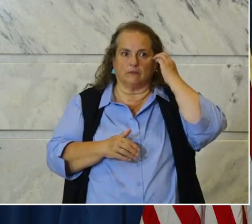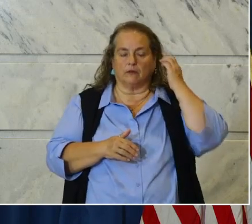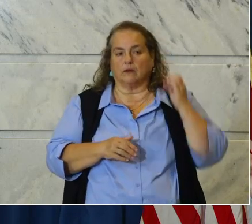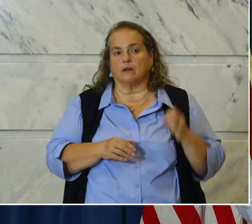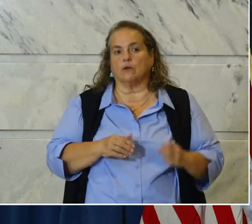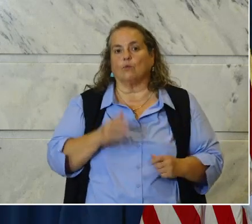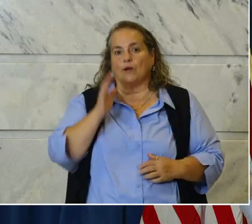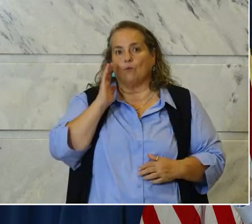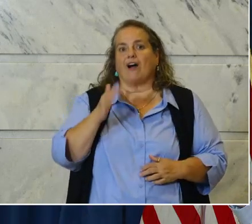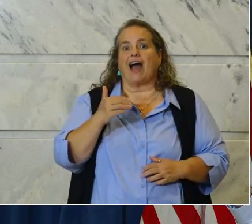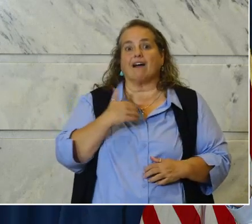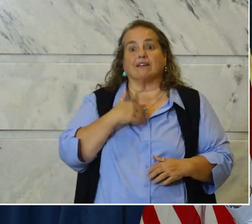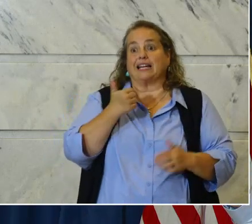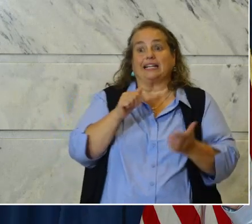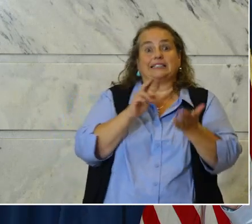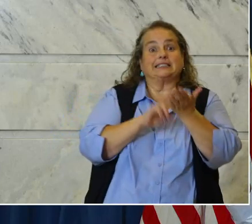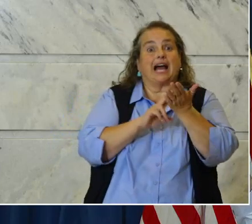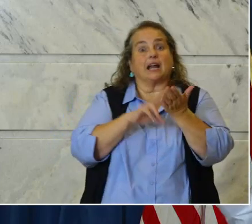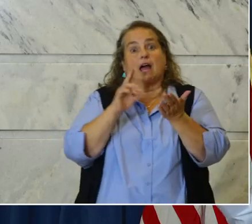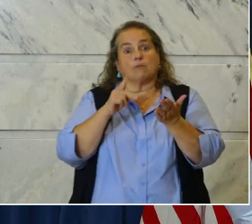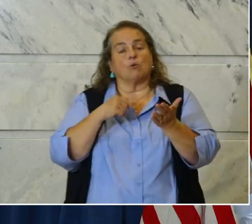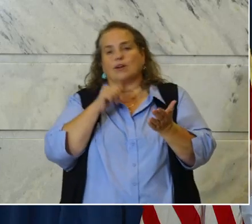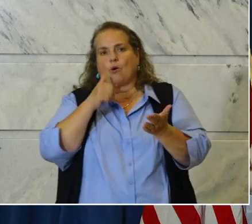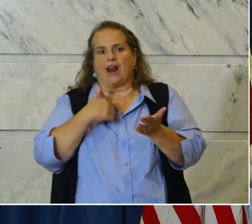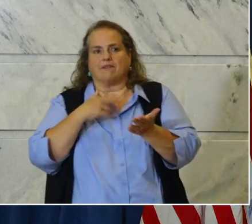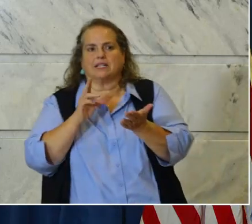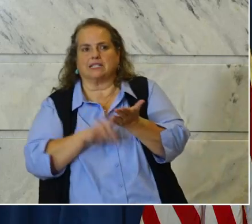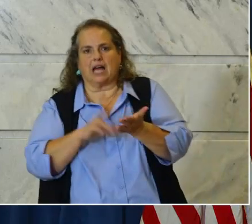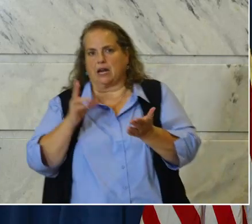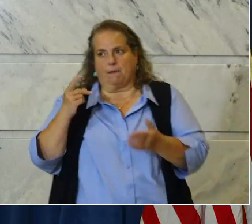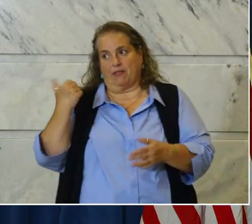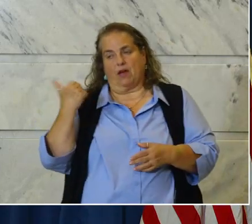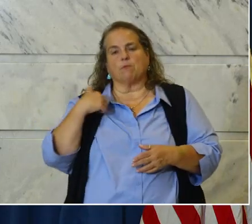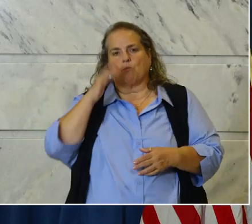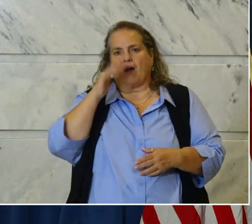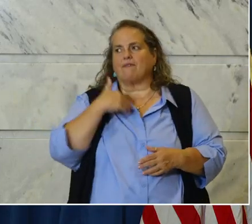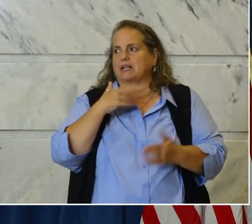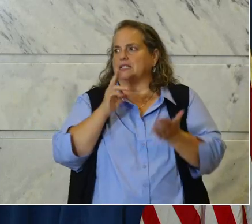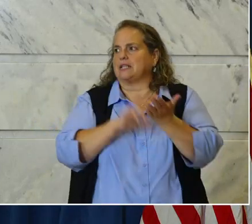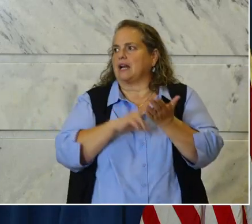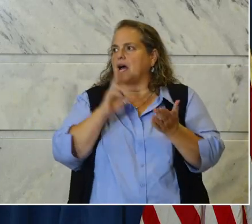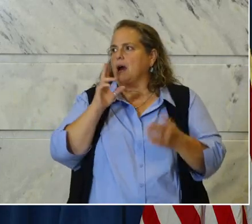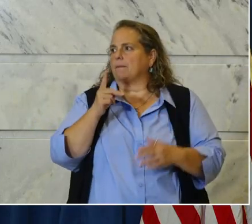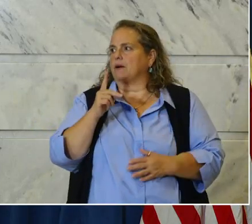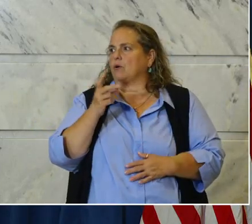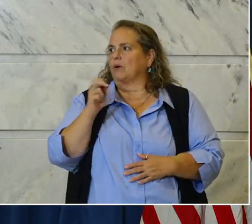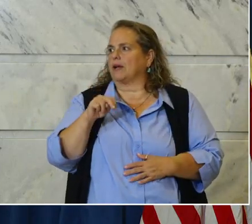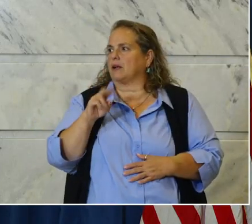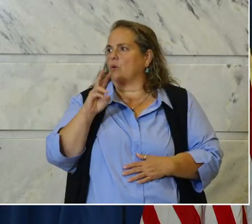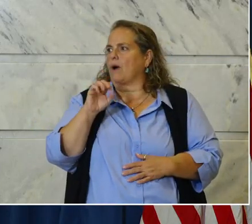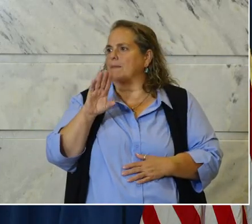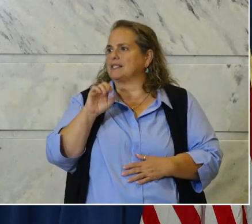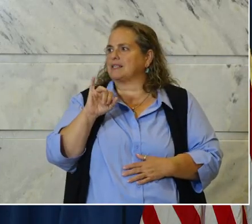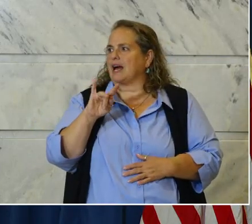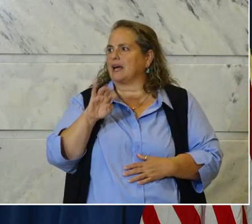We will have, I don't think I have the sign up here, but we'll have that tomorrow. You have the website?